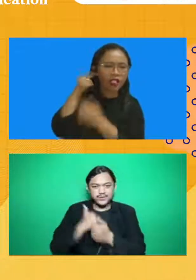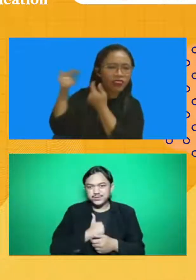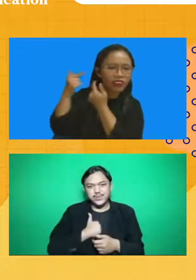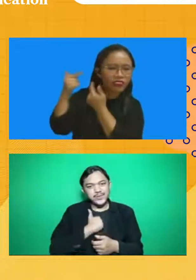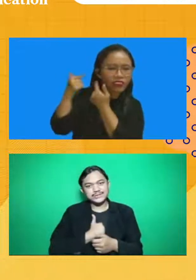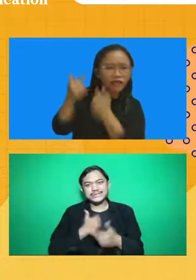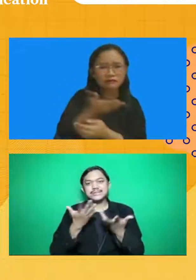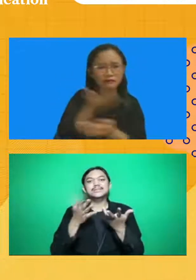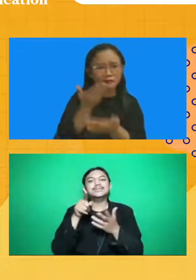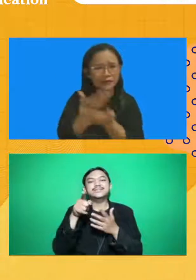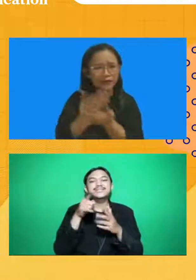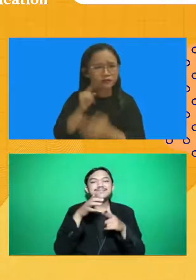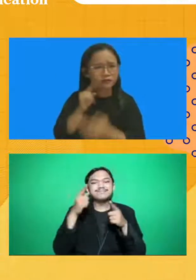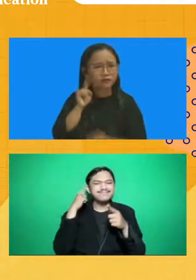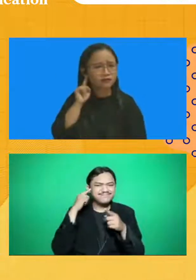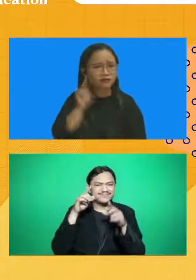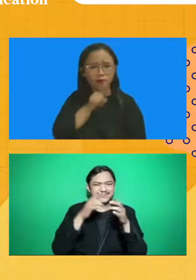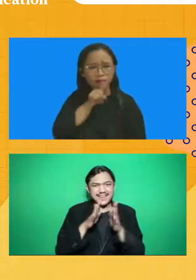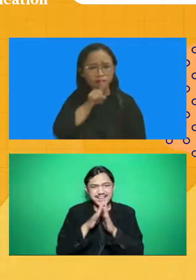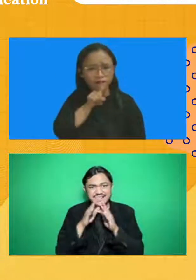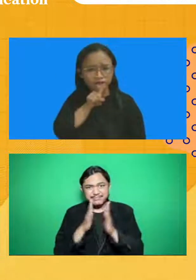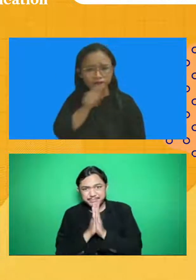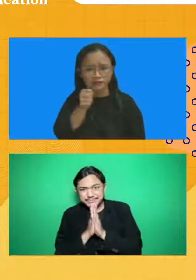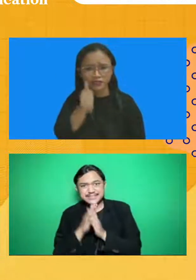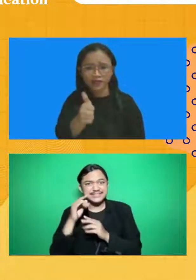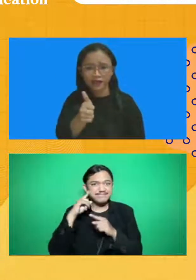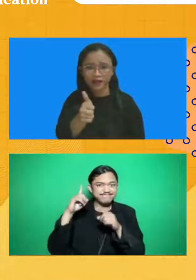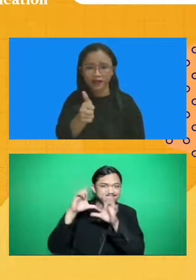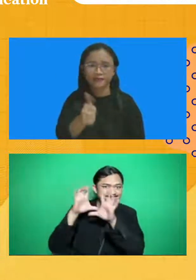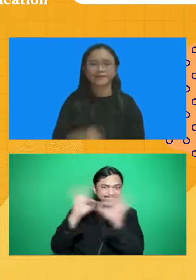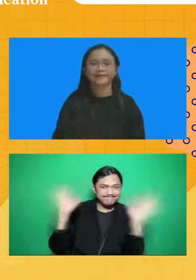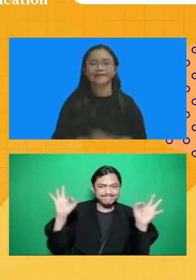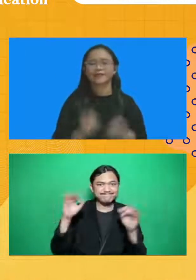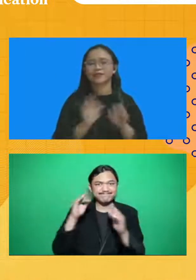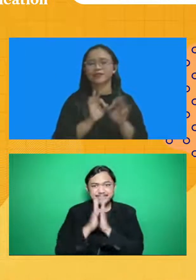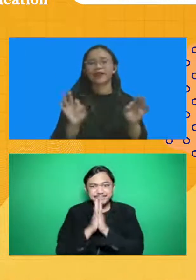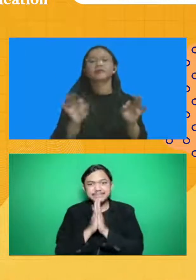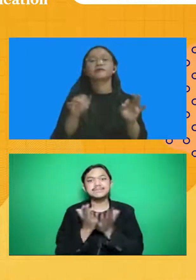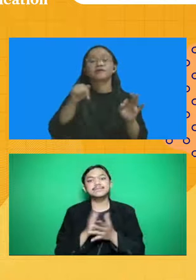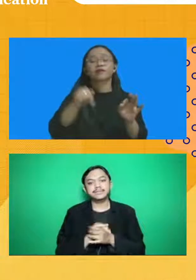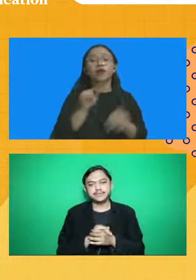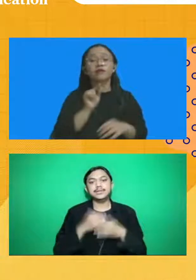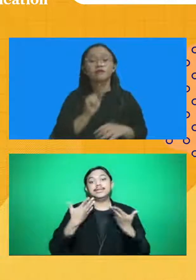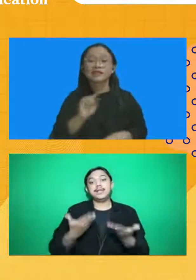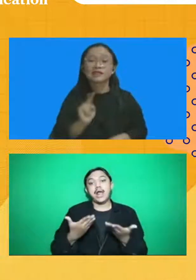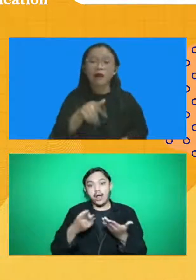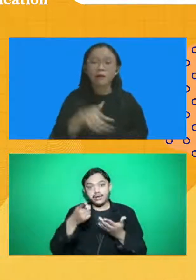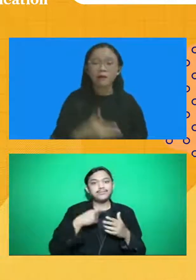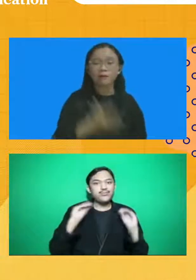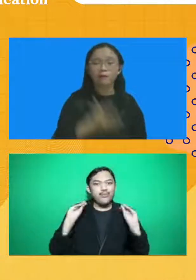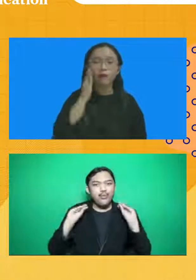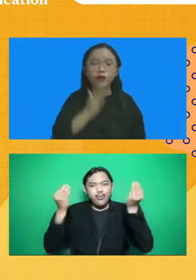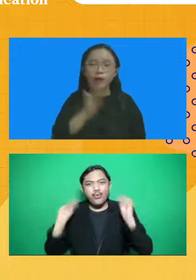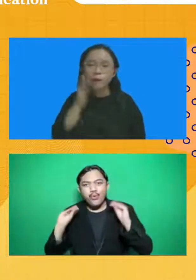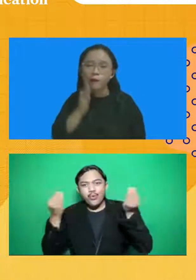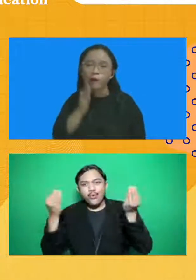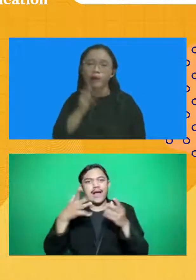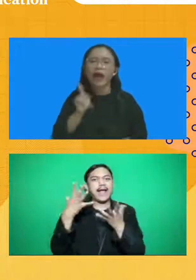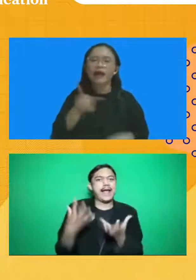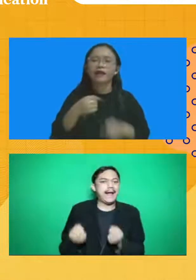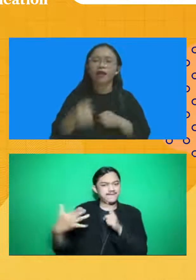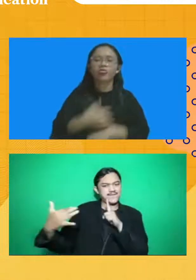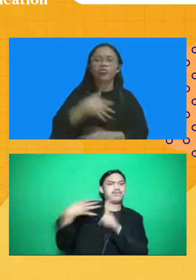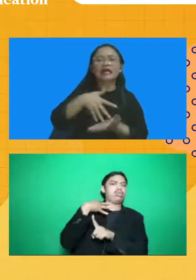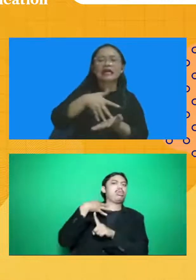category youth as more. Young people are frequently undervalued and face adverse circumstances as a result of their